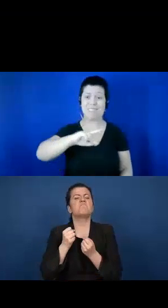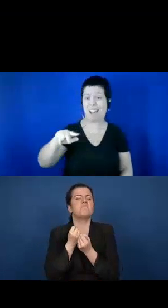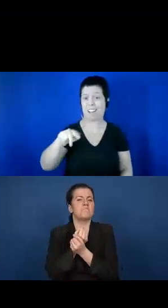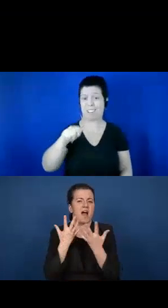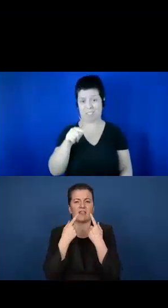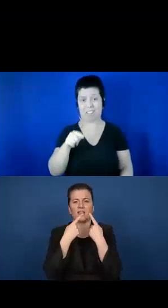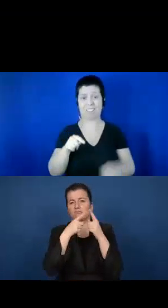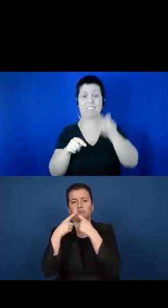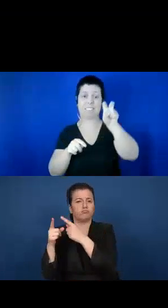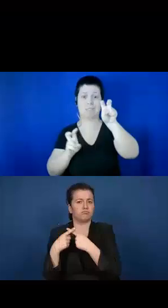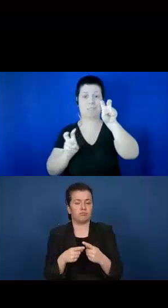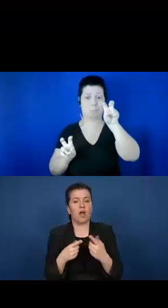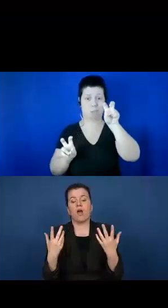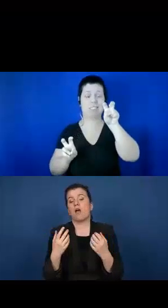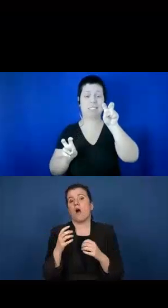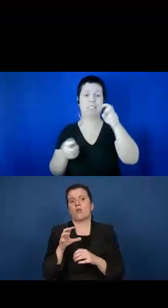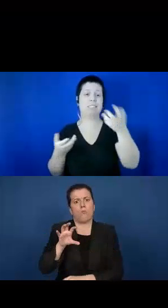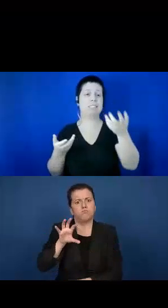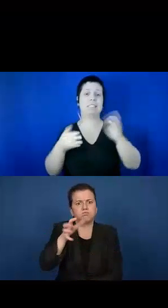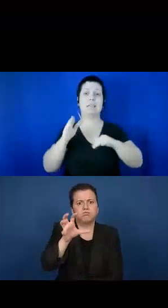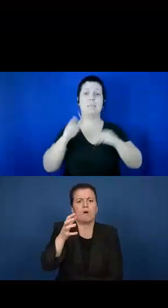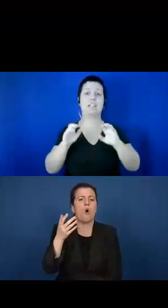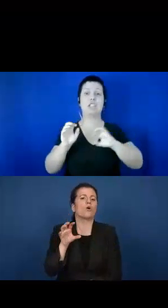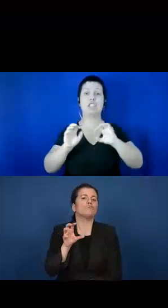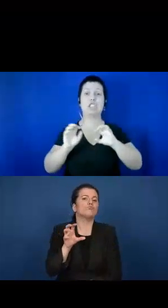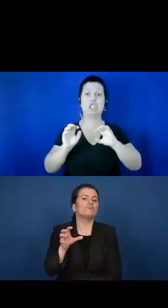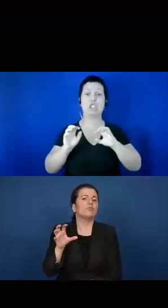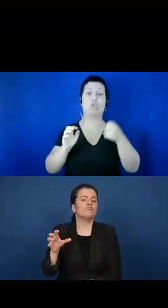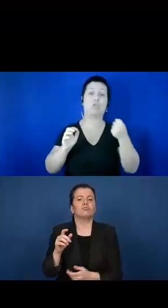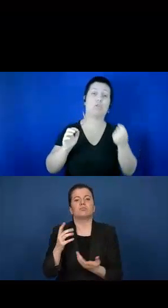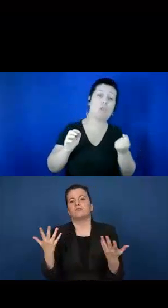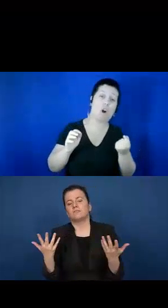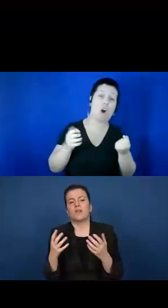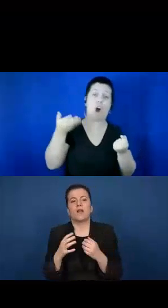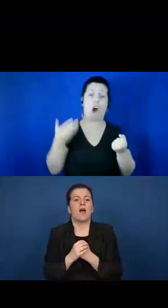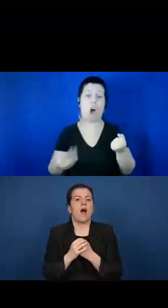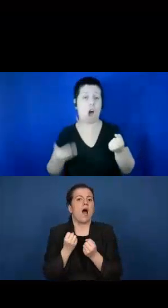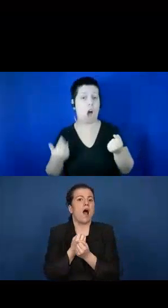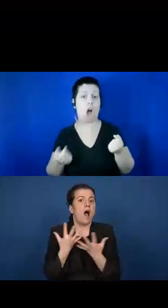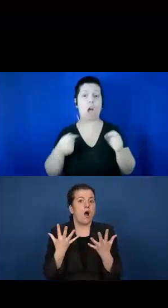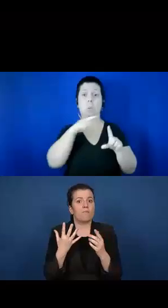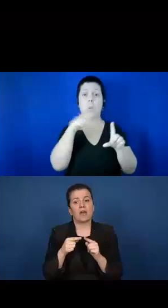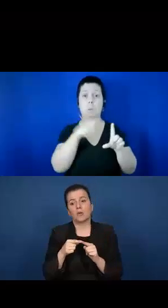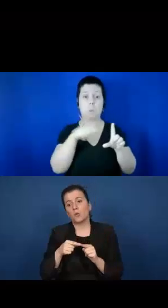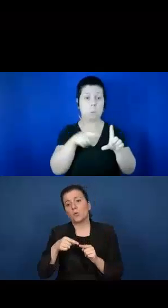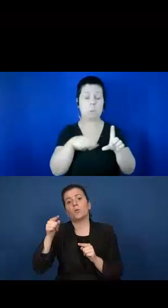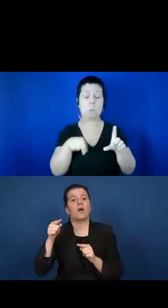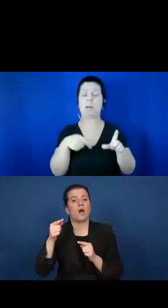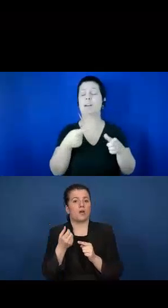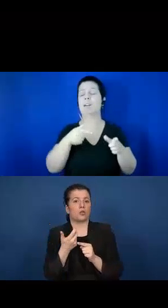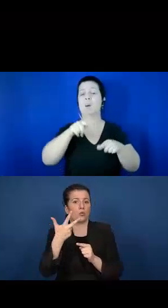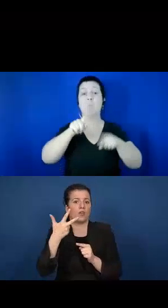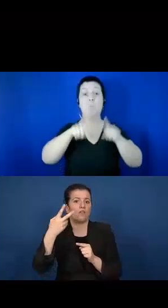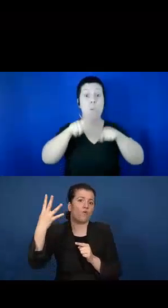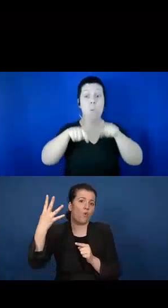the intensity, pattern of activation, number of nodes used in each frame, or the